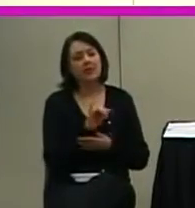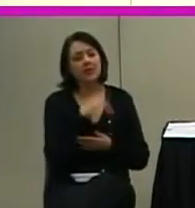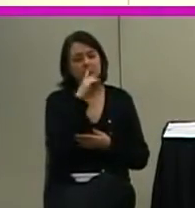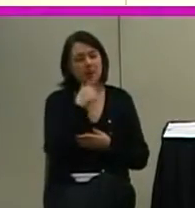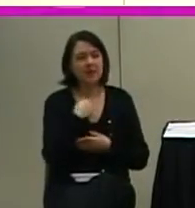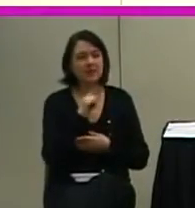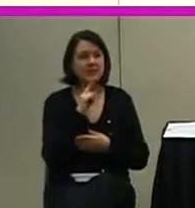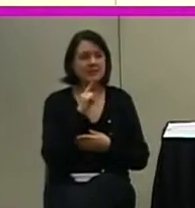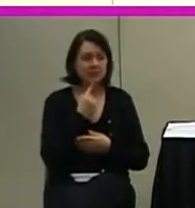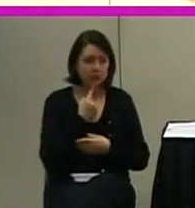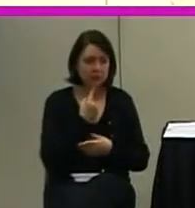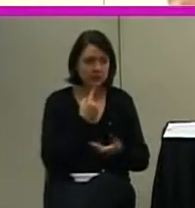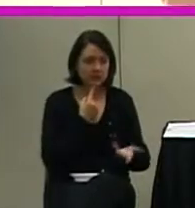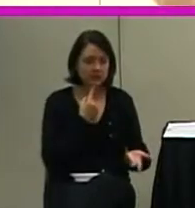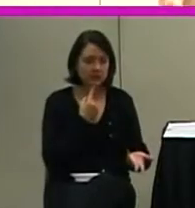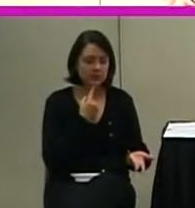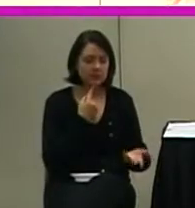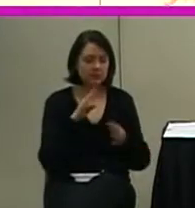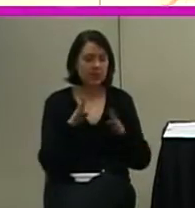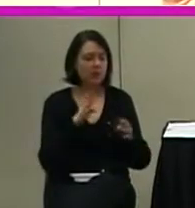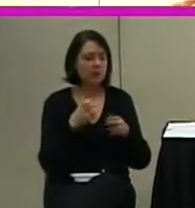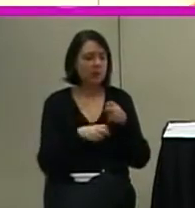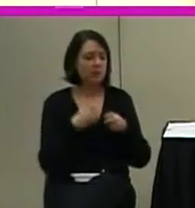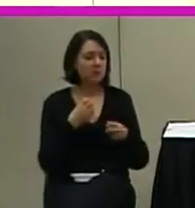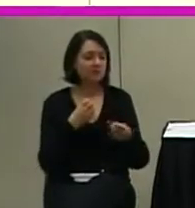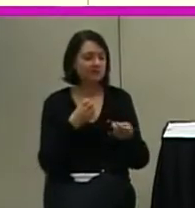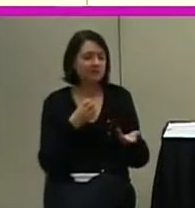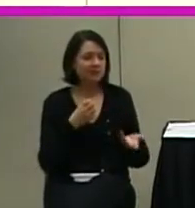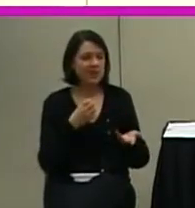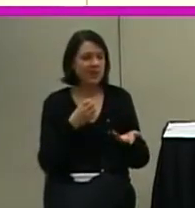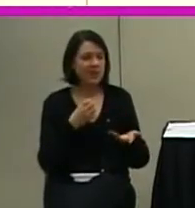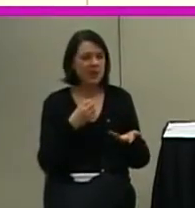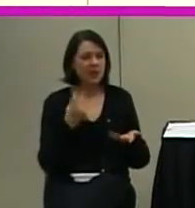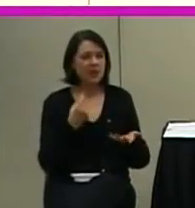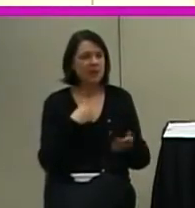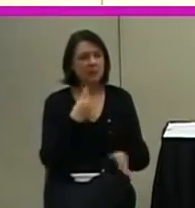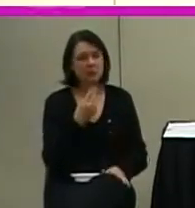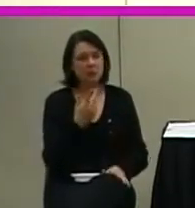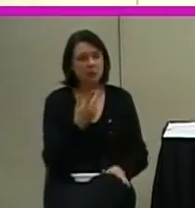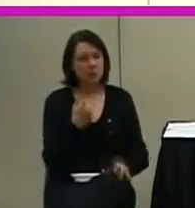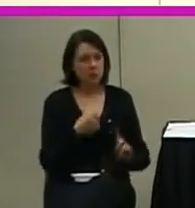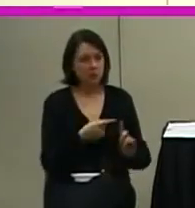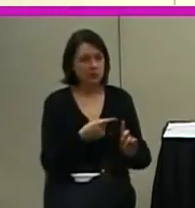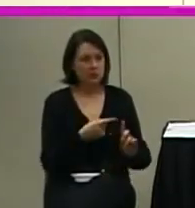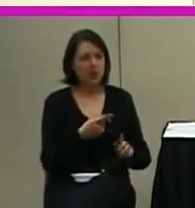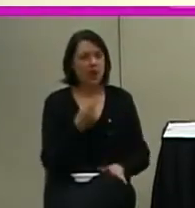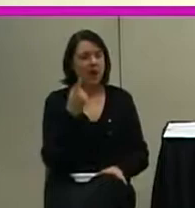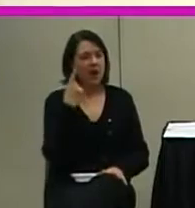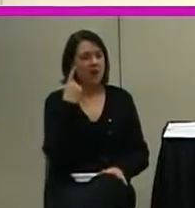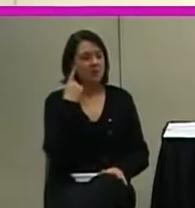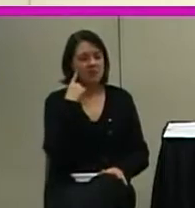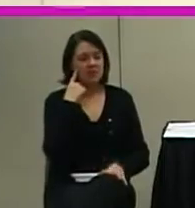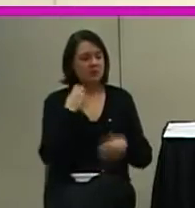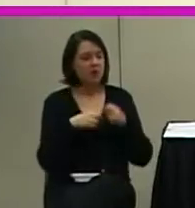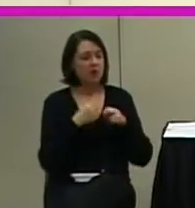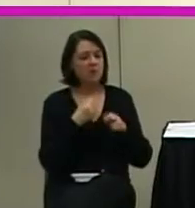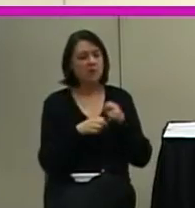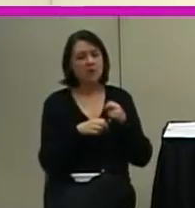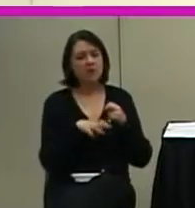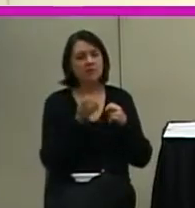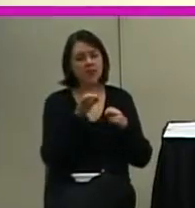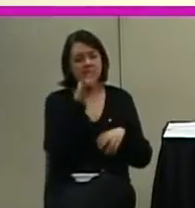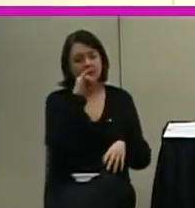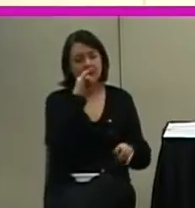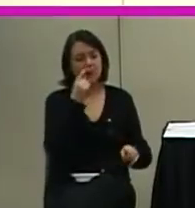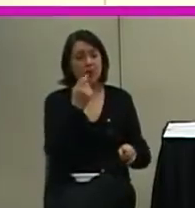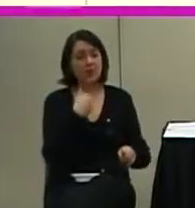real severe behavioral difficulties, I would stick with 2 or 3. I don't see any problem with finding a kid